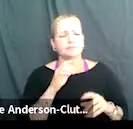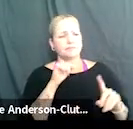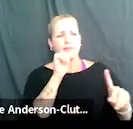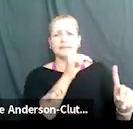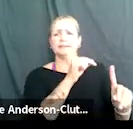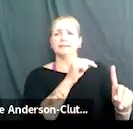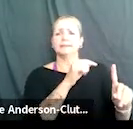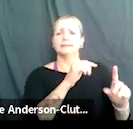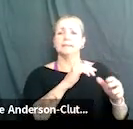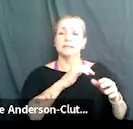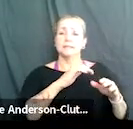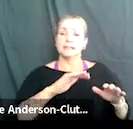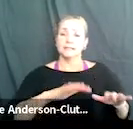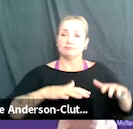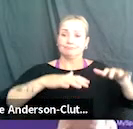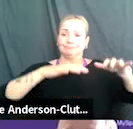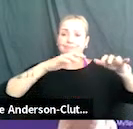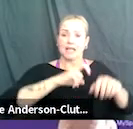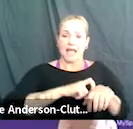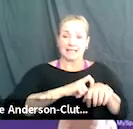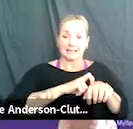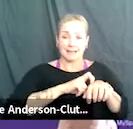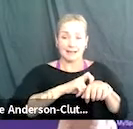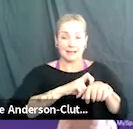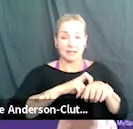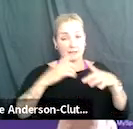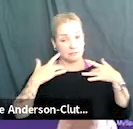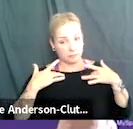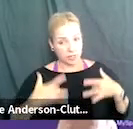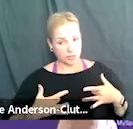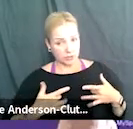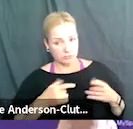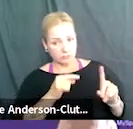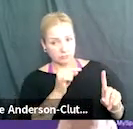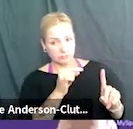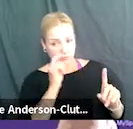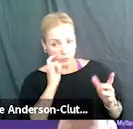depression. So no, and when I saw him, and